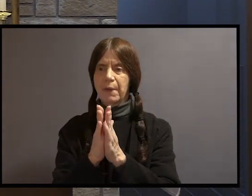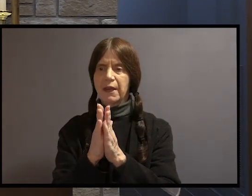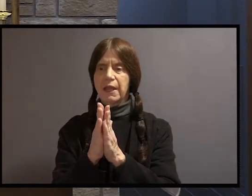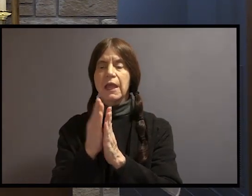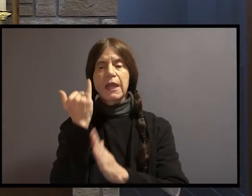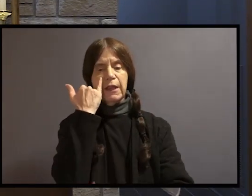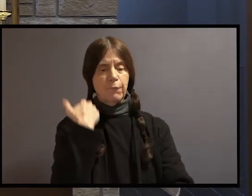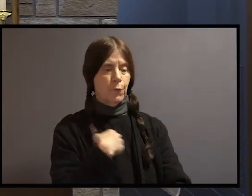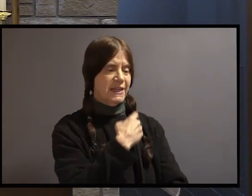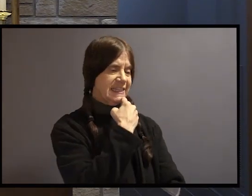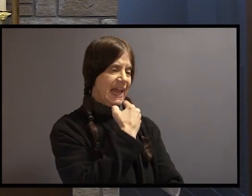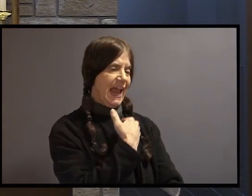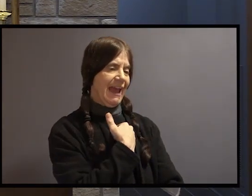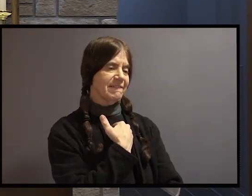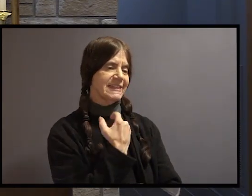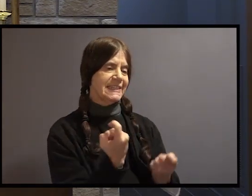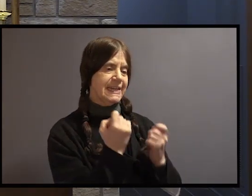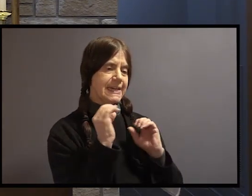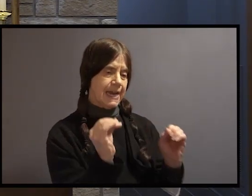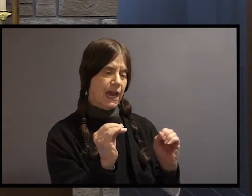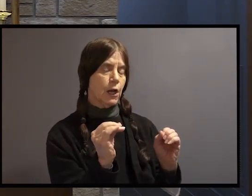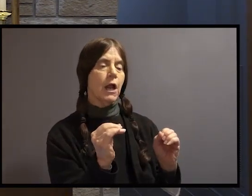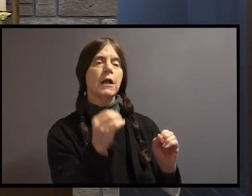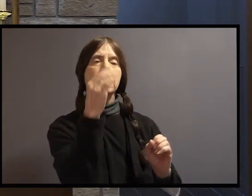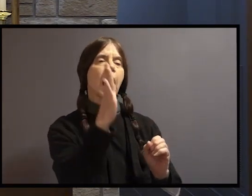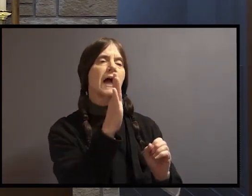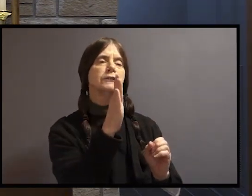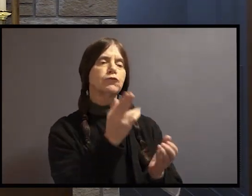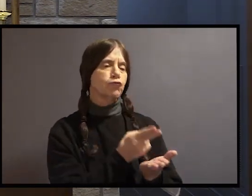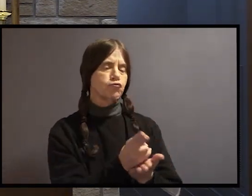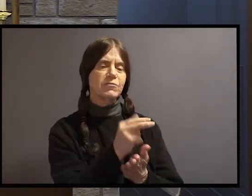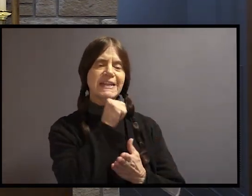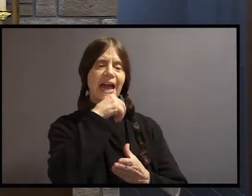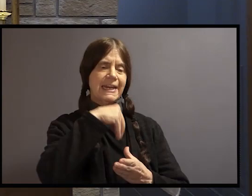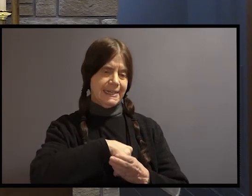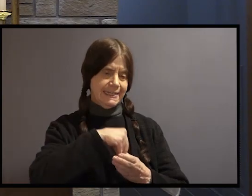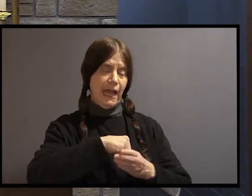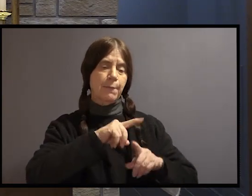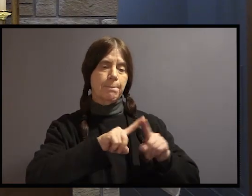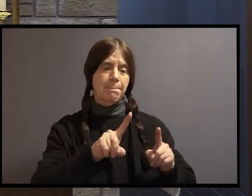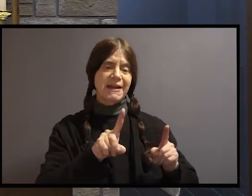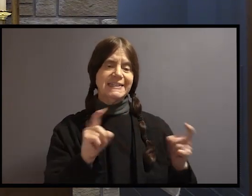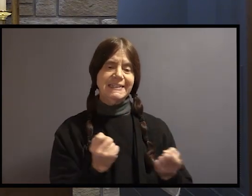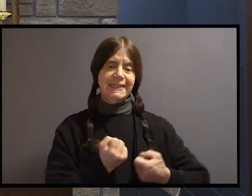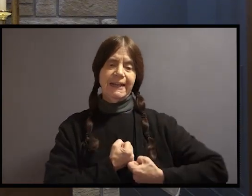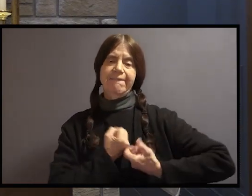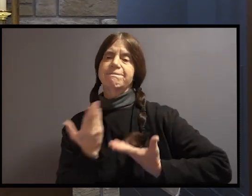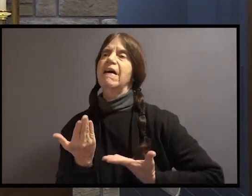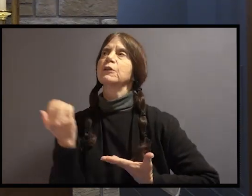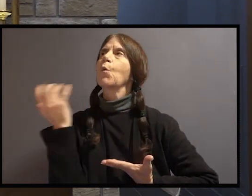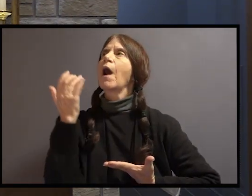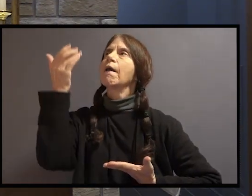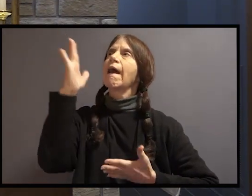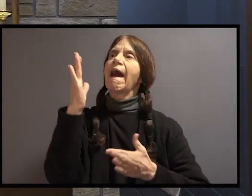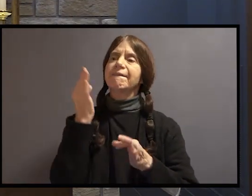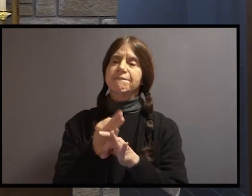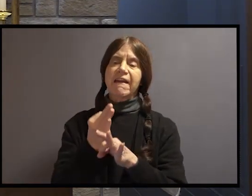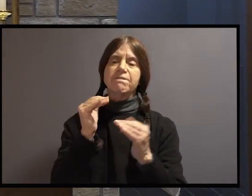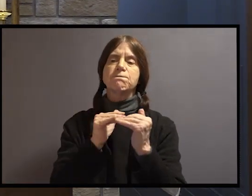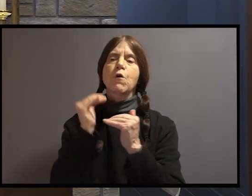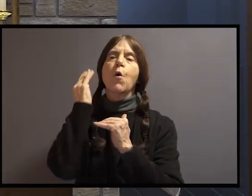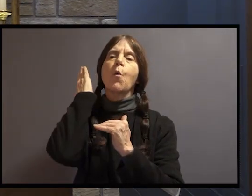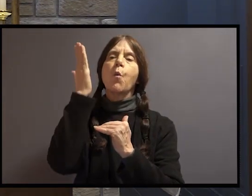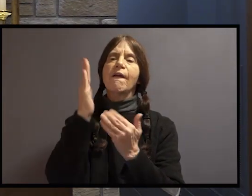we deceive ourselves and the truth is not in us. But if we confess our sins, God, who is faithful and just,